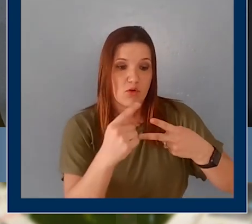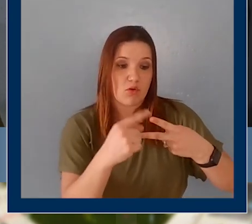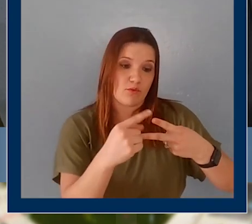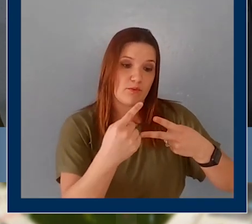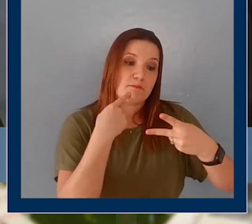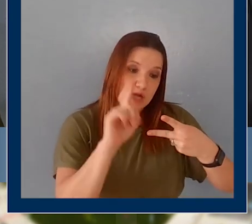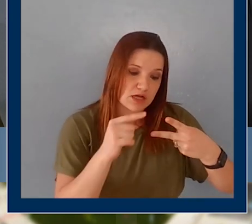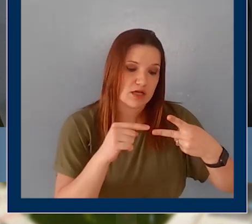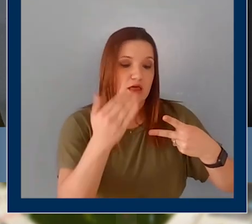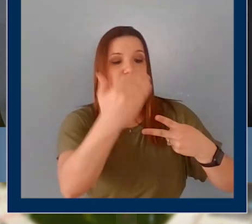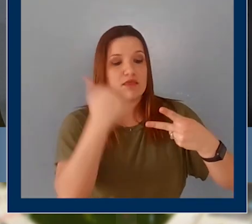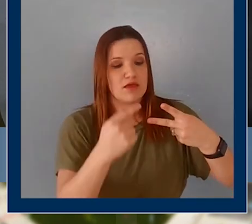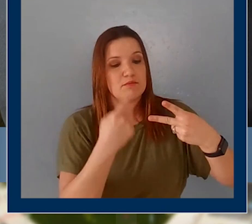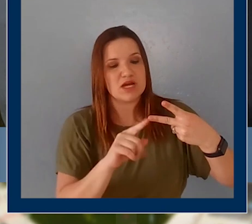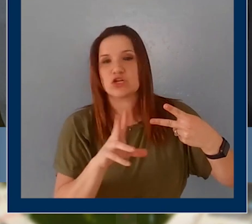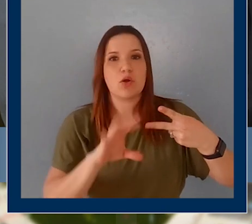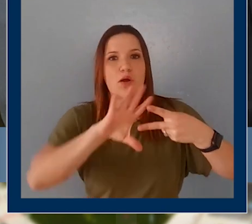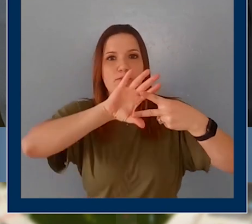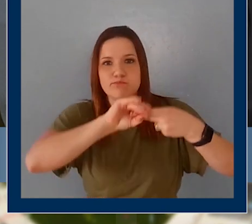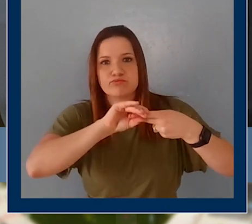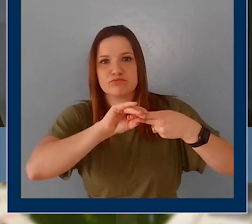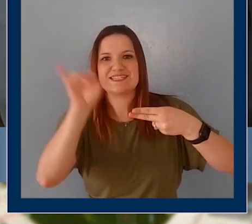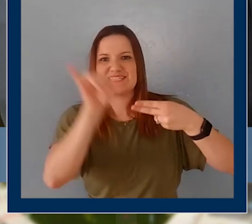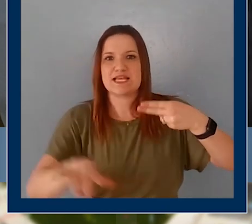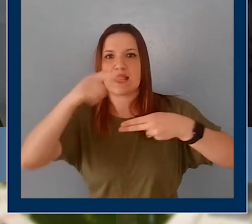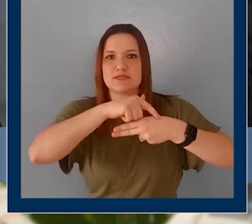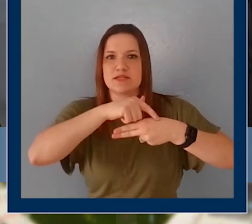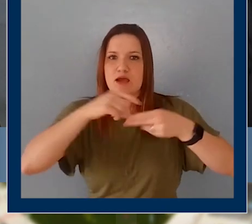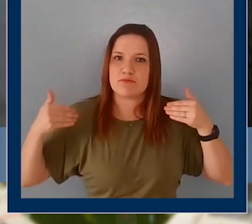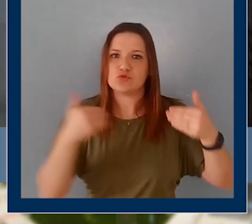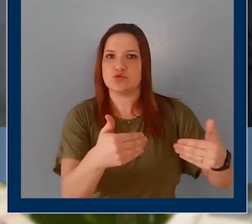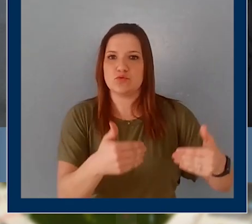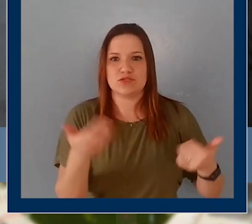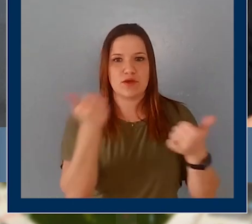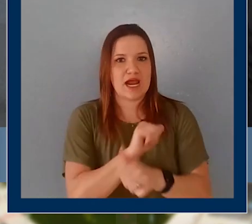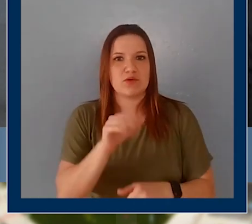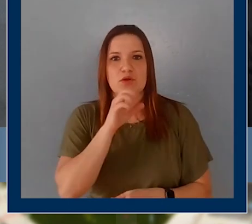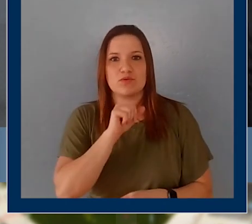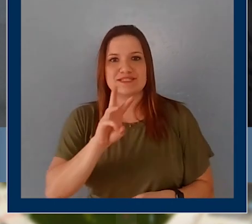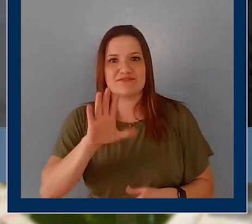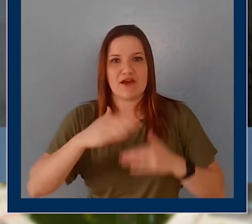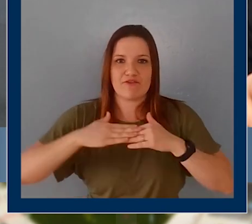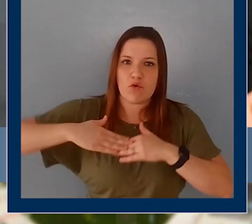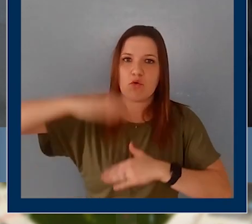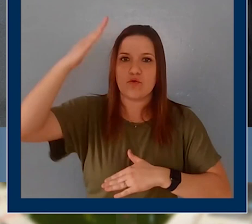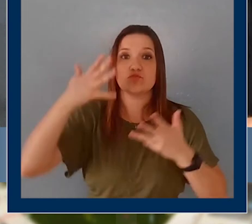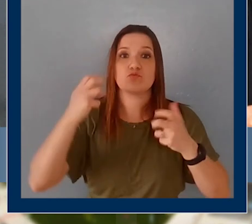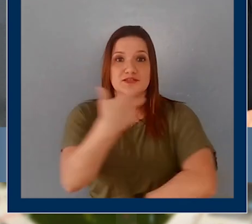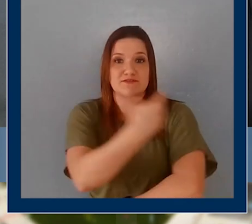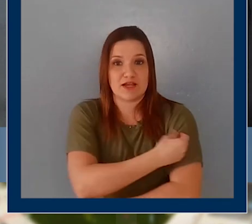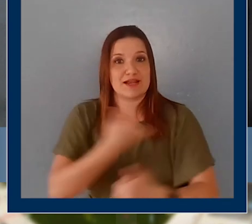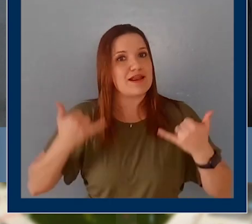1B. And let's move into both tiers of 1B. Let's not wait to get through Tier 1, just the 75-year-olds. Let's